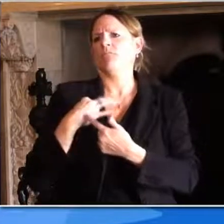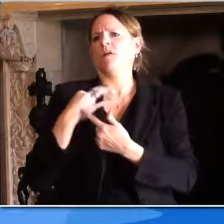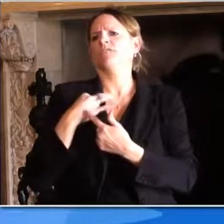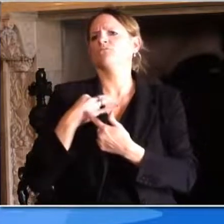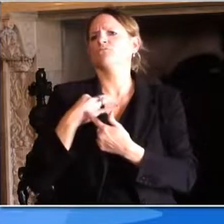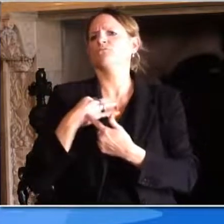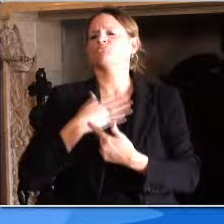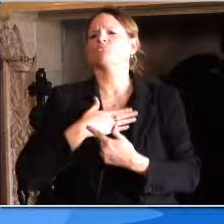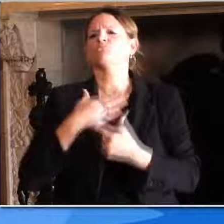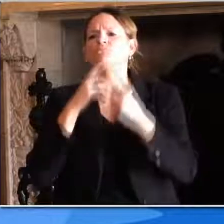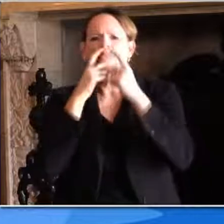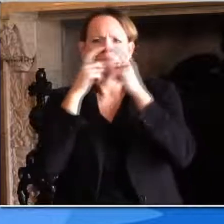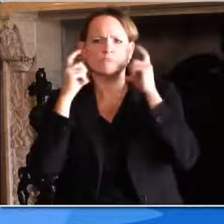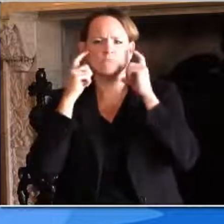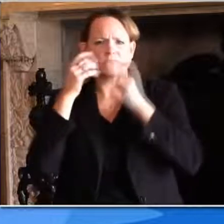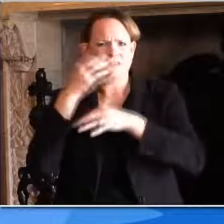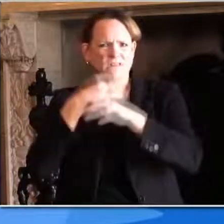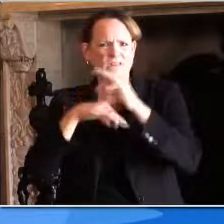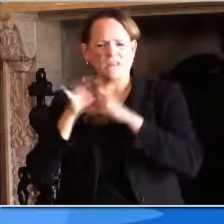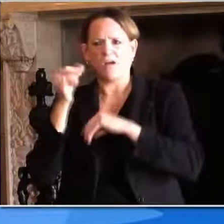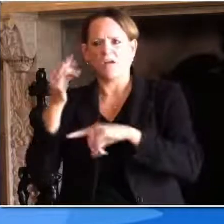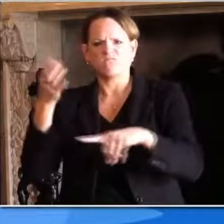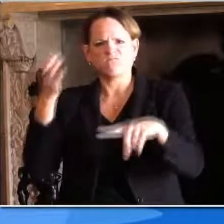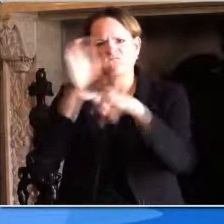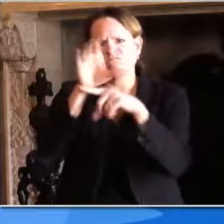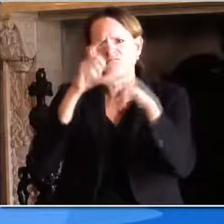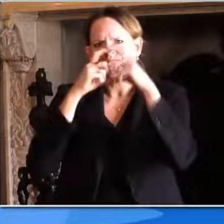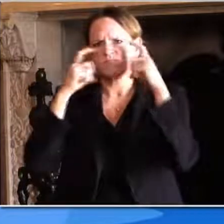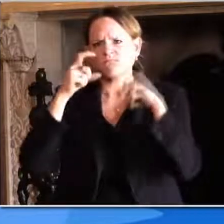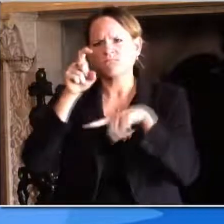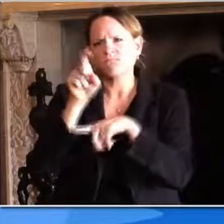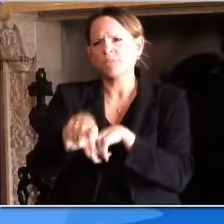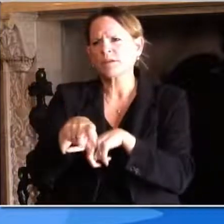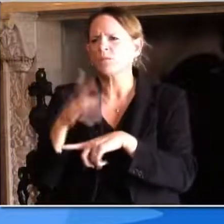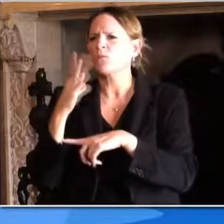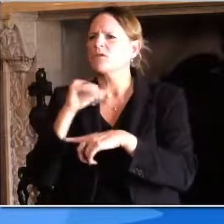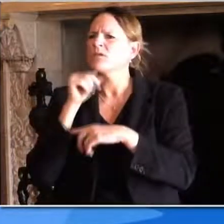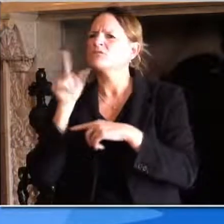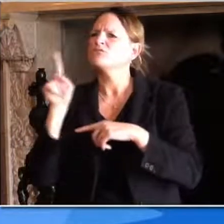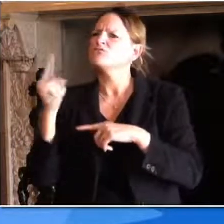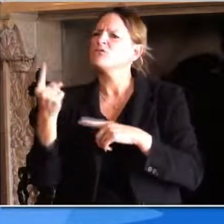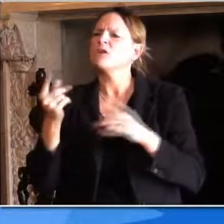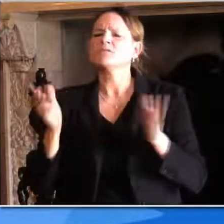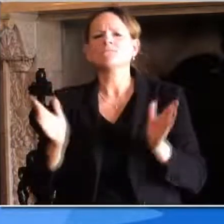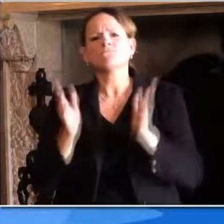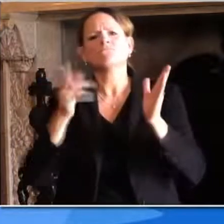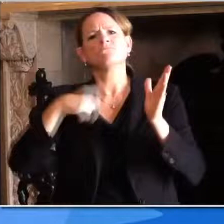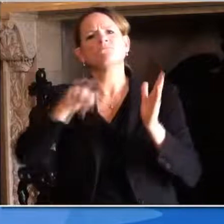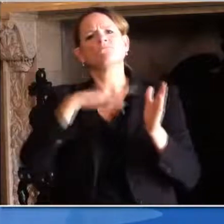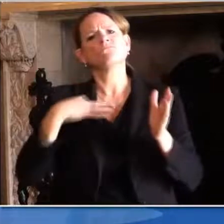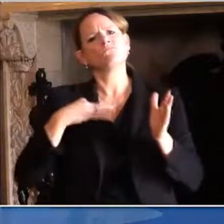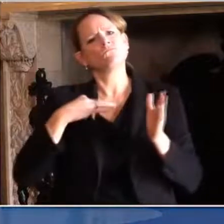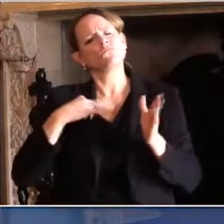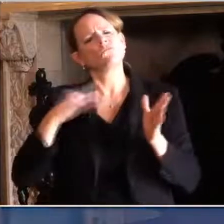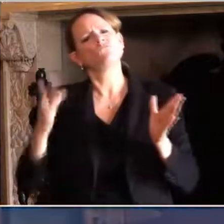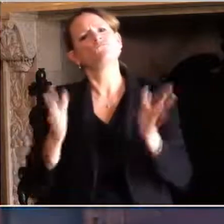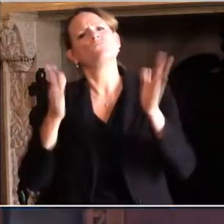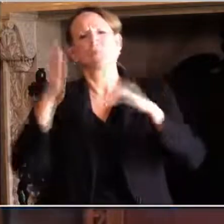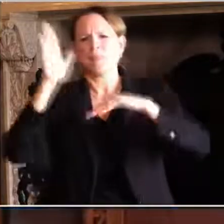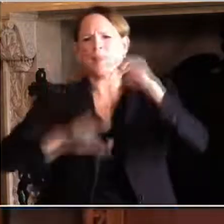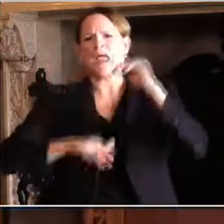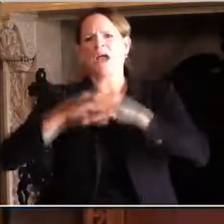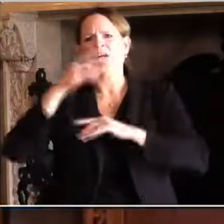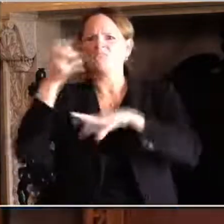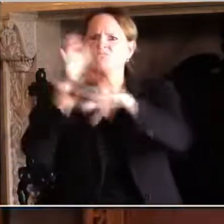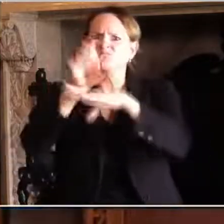without necessarily having to go down the enforcement road. I'll just jump in quickly, and then